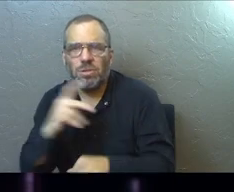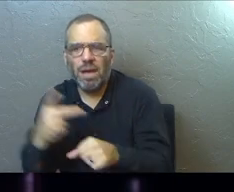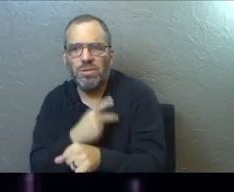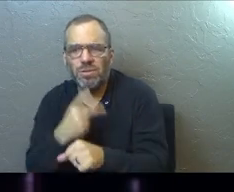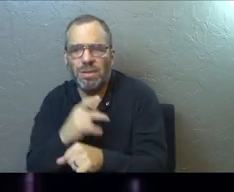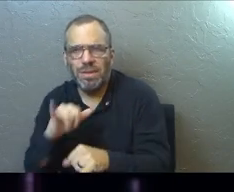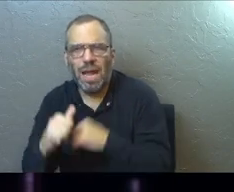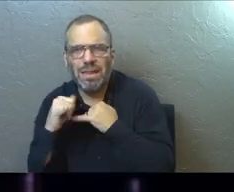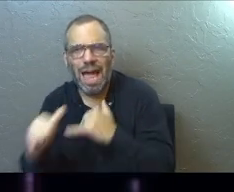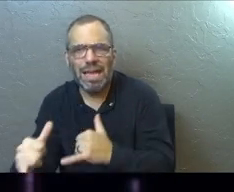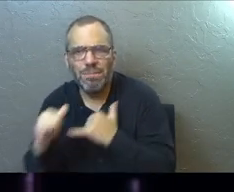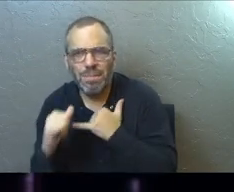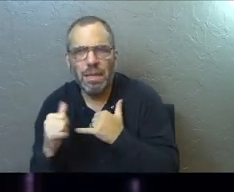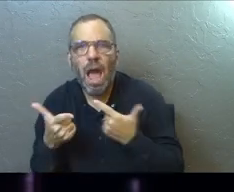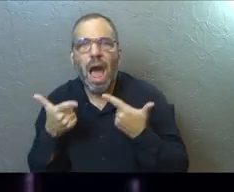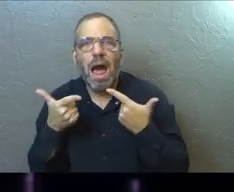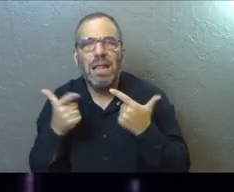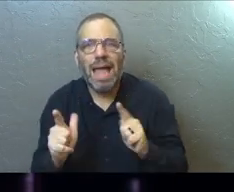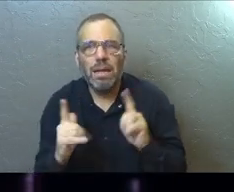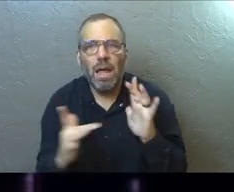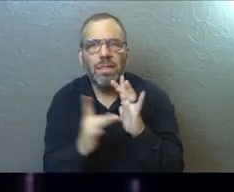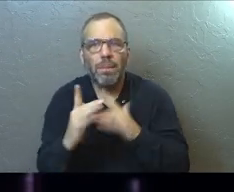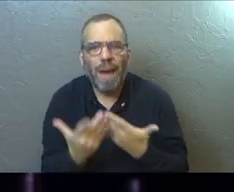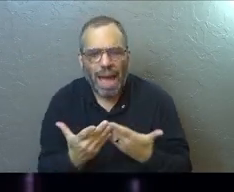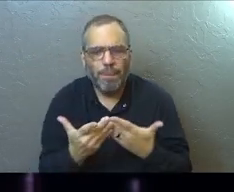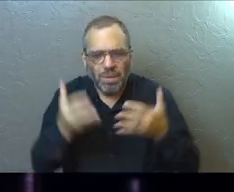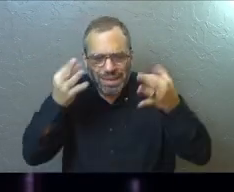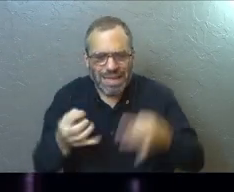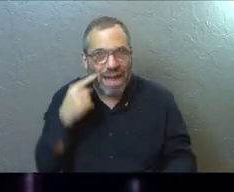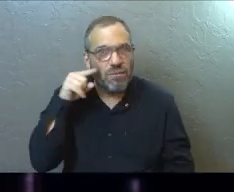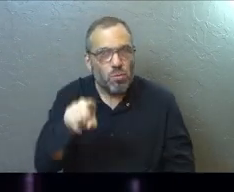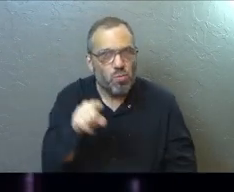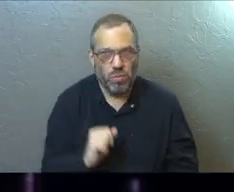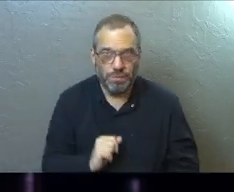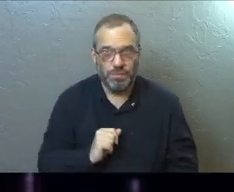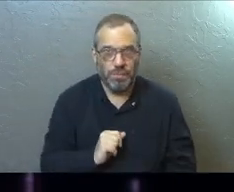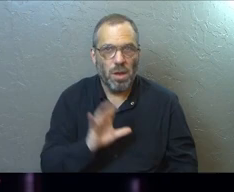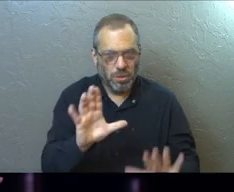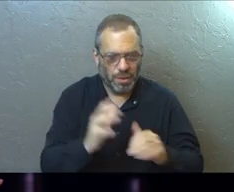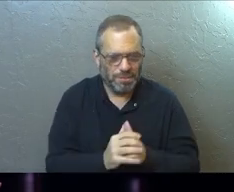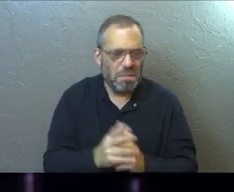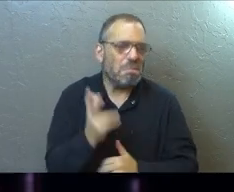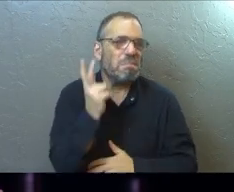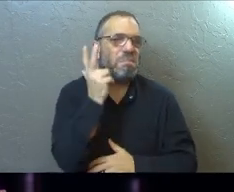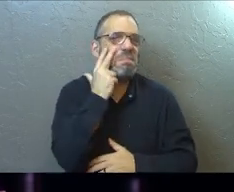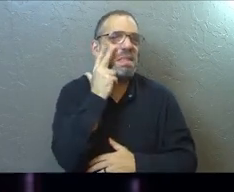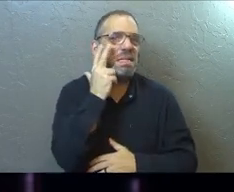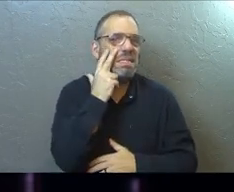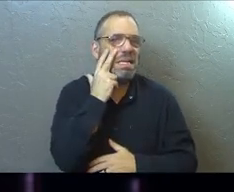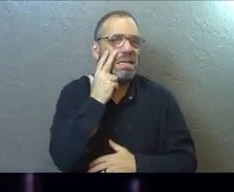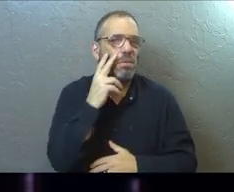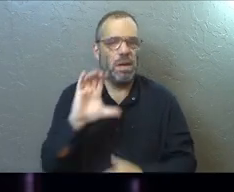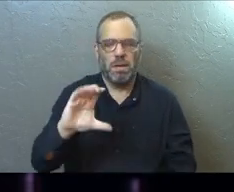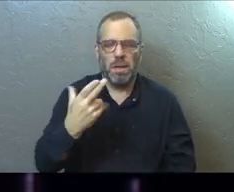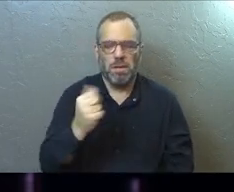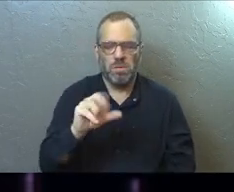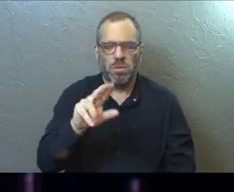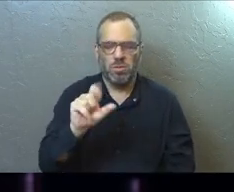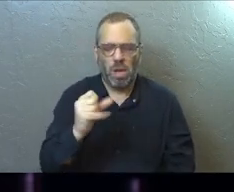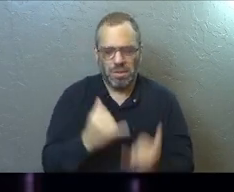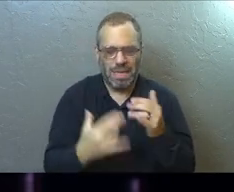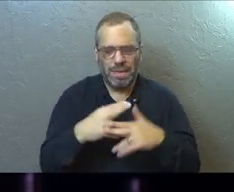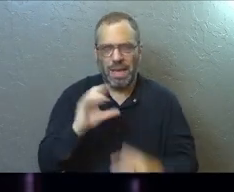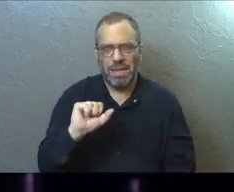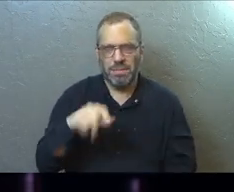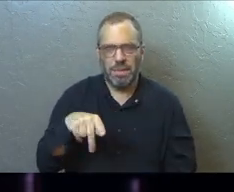us. Okay, we got to let the Bible draw those conclusions for us. So let's test out what Spurgeon said. Number